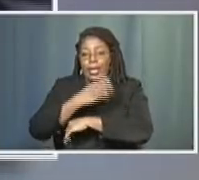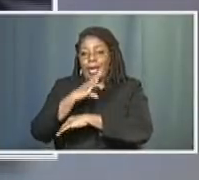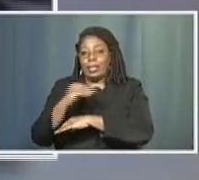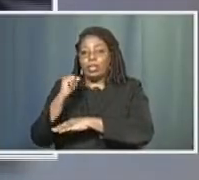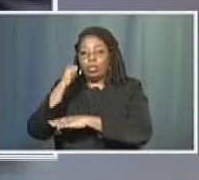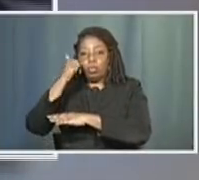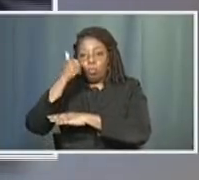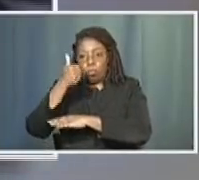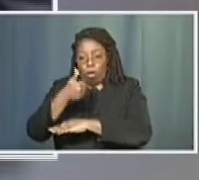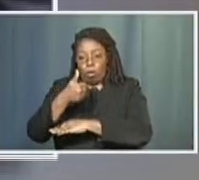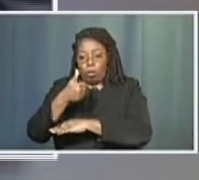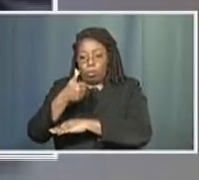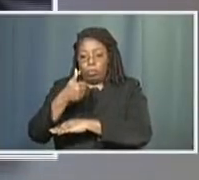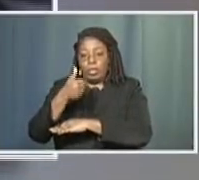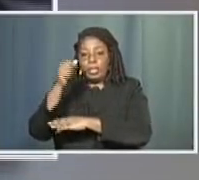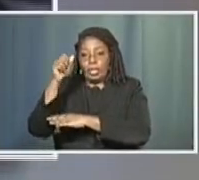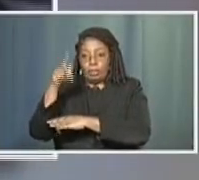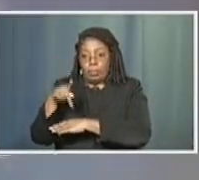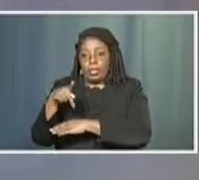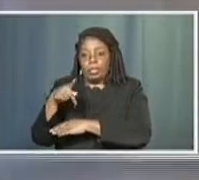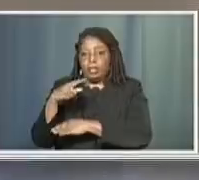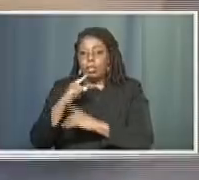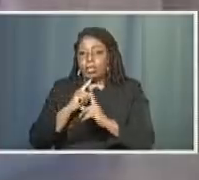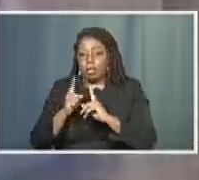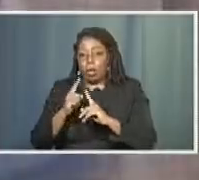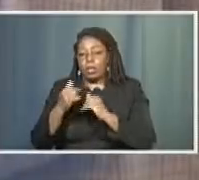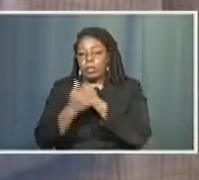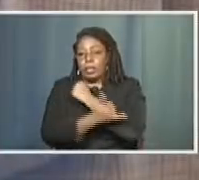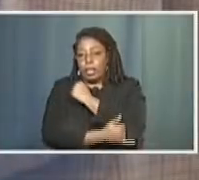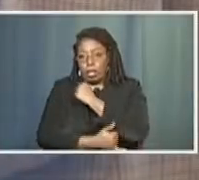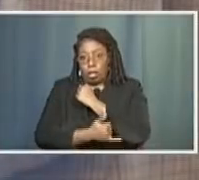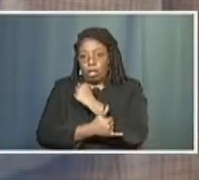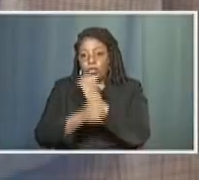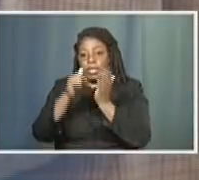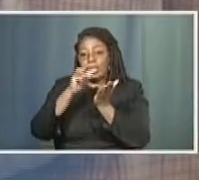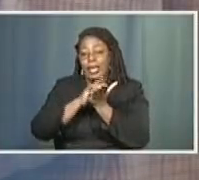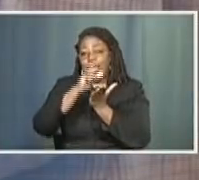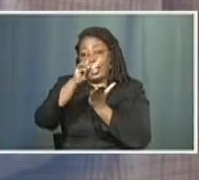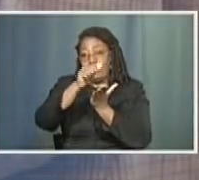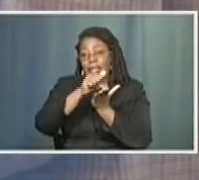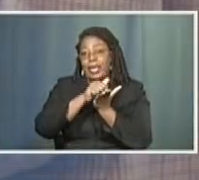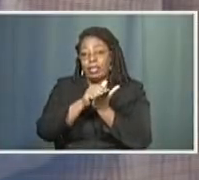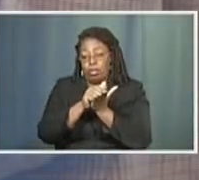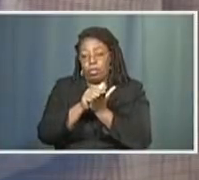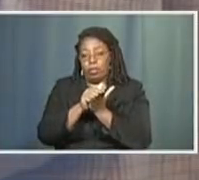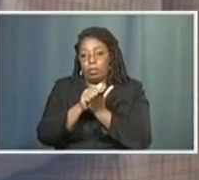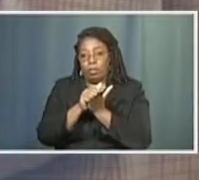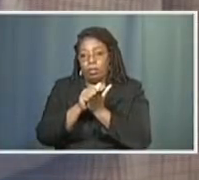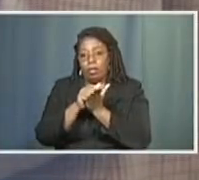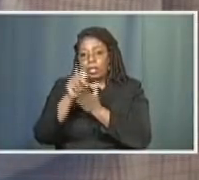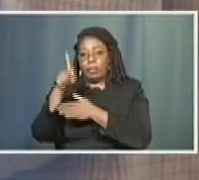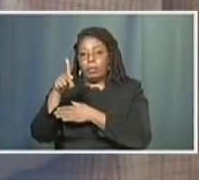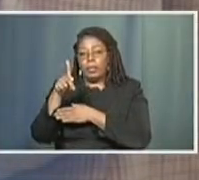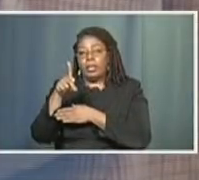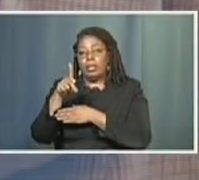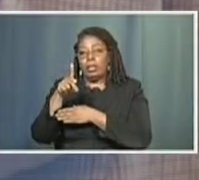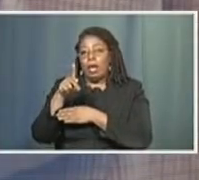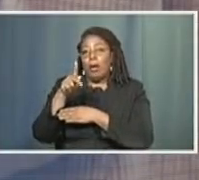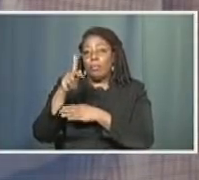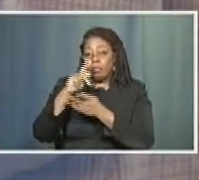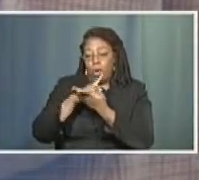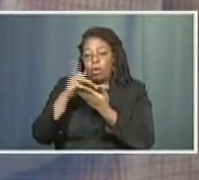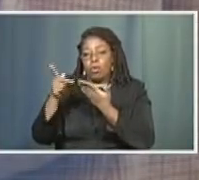tomorrow. The Deputy Prime Minister addressed delegates on the country's aviation and airlift outlook, the PPP program and